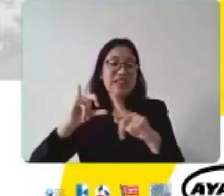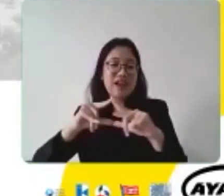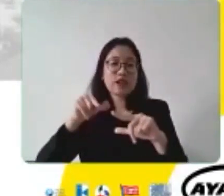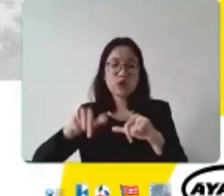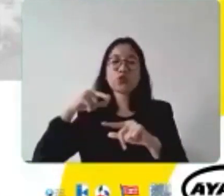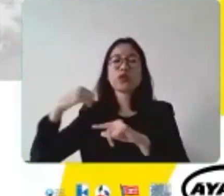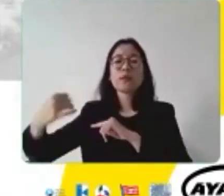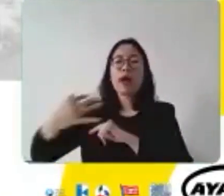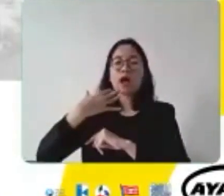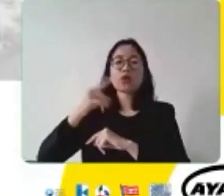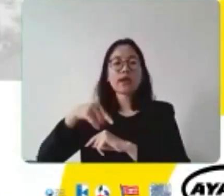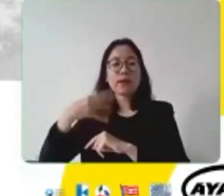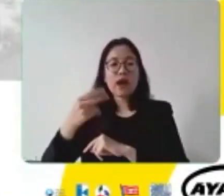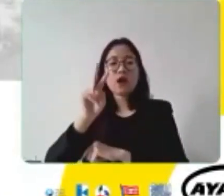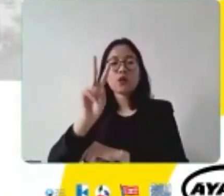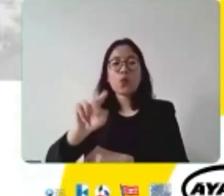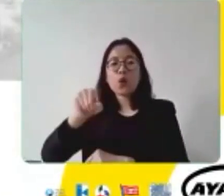slide, please.